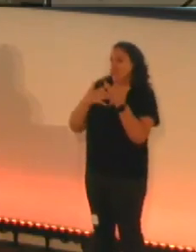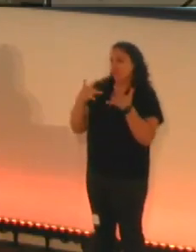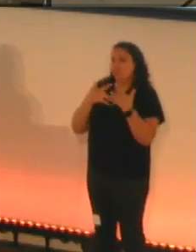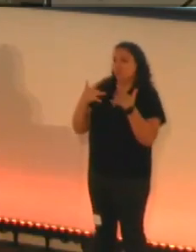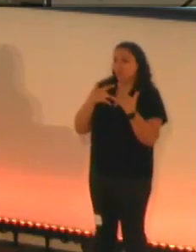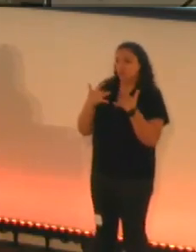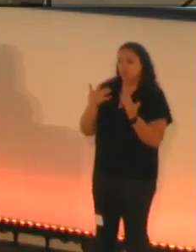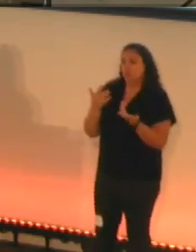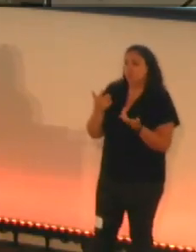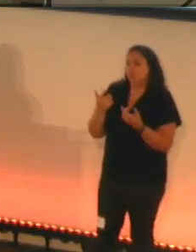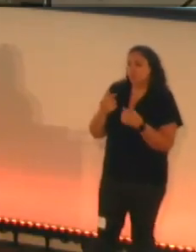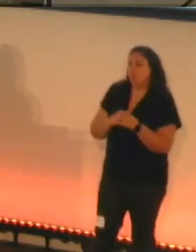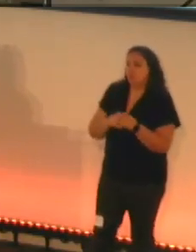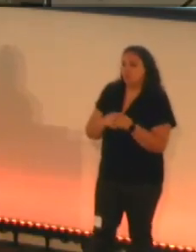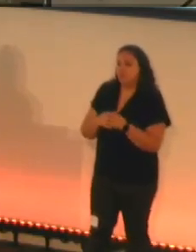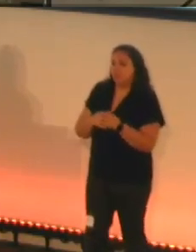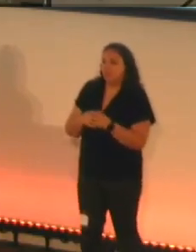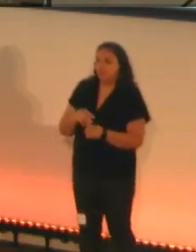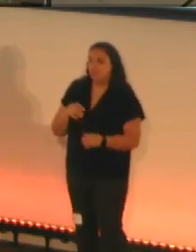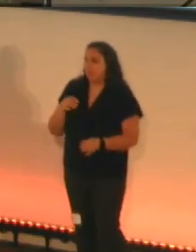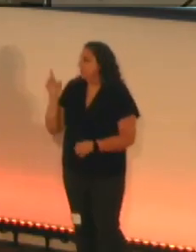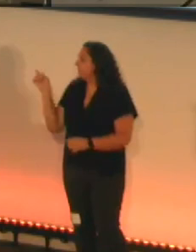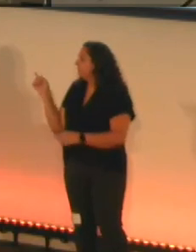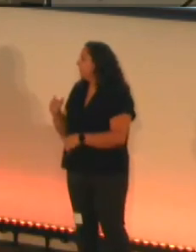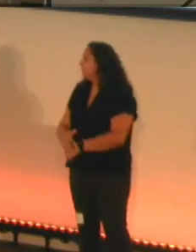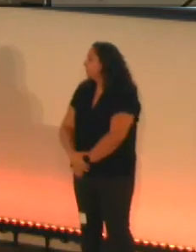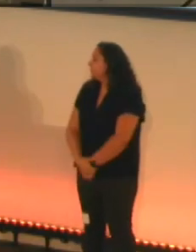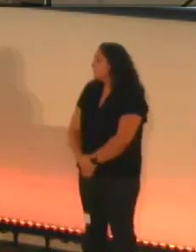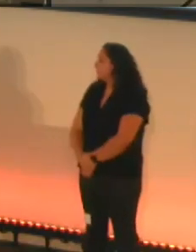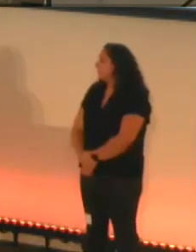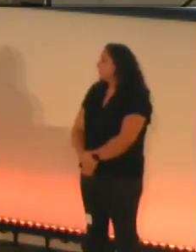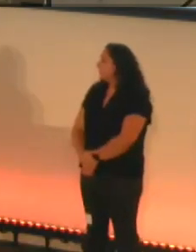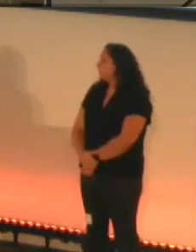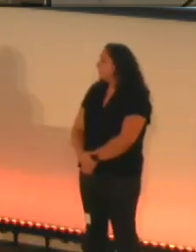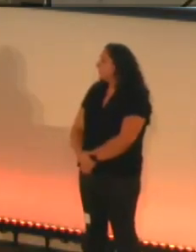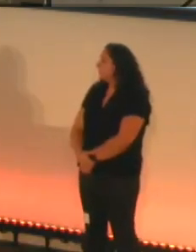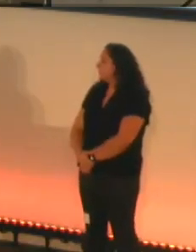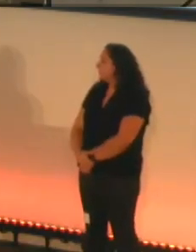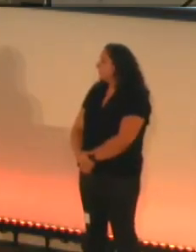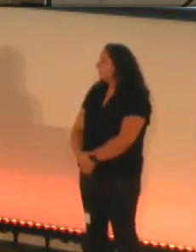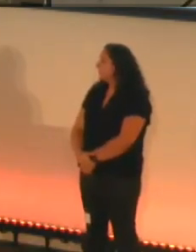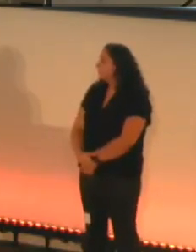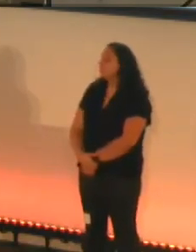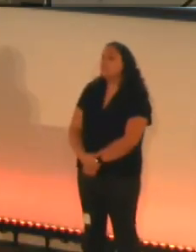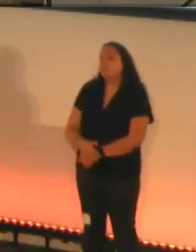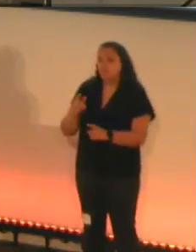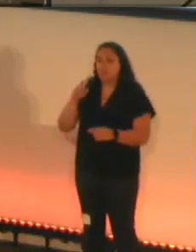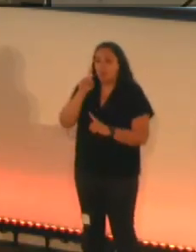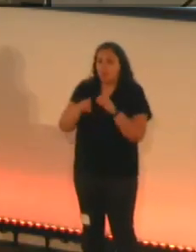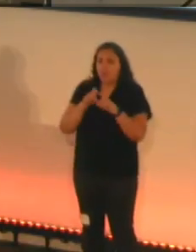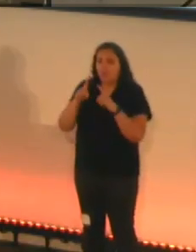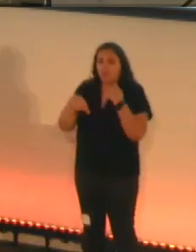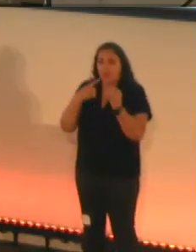about offhand. Crescentia, got any to add? I think we also had probing question that we asked the participants